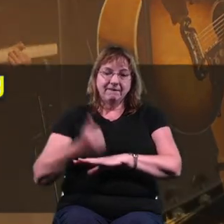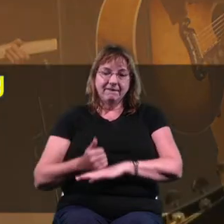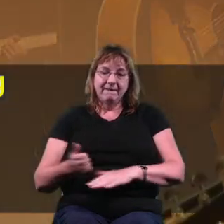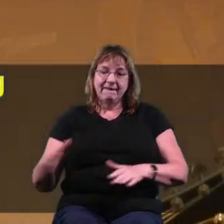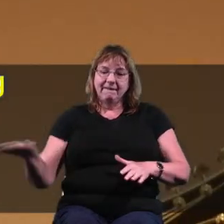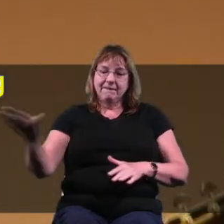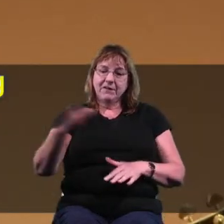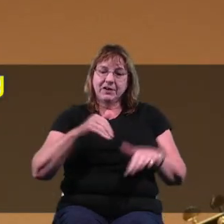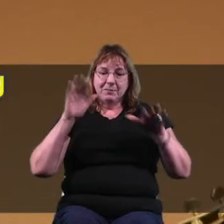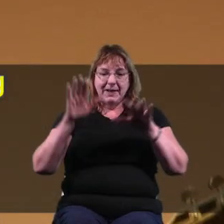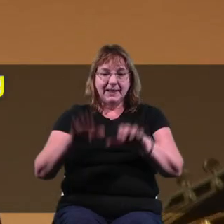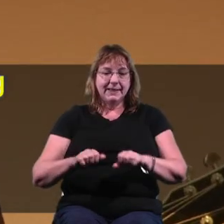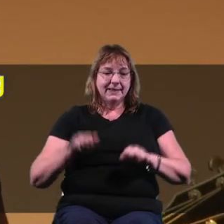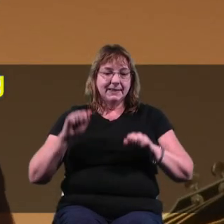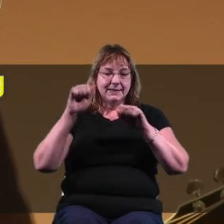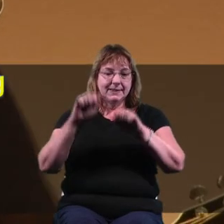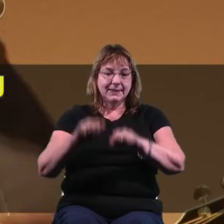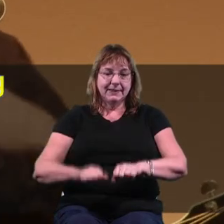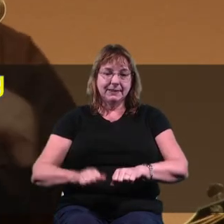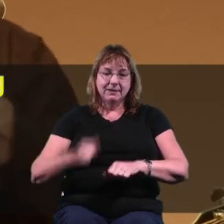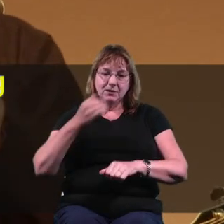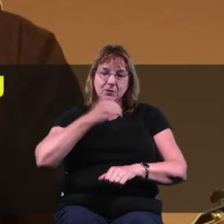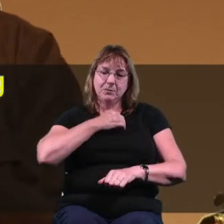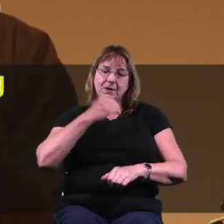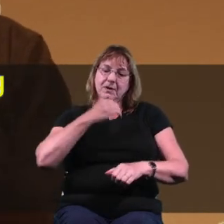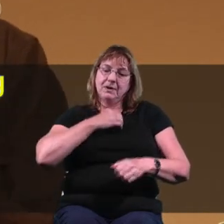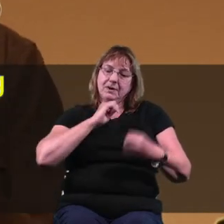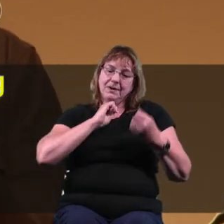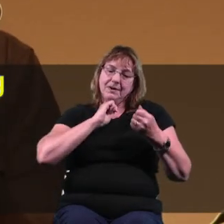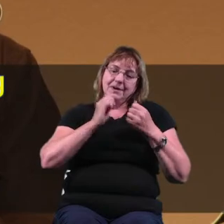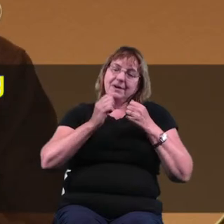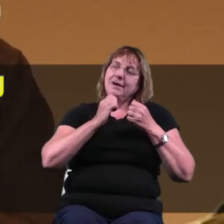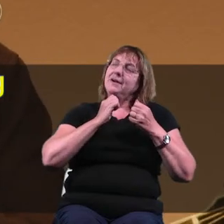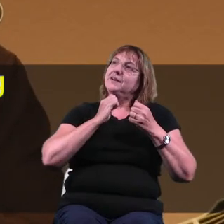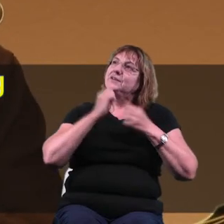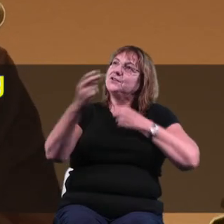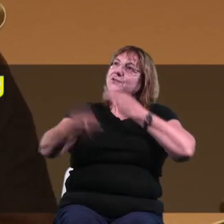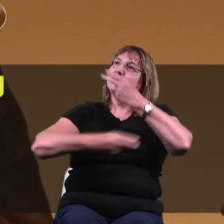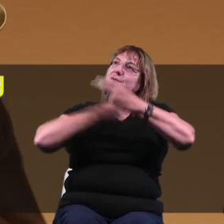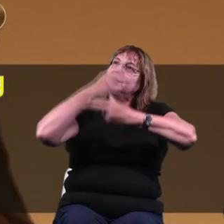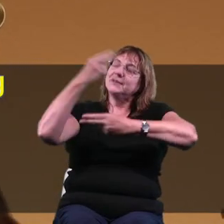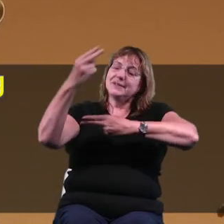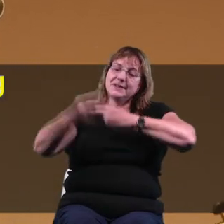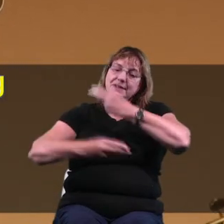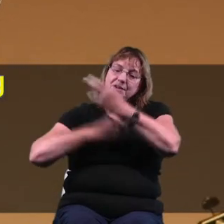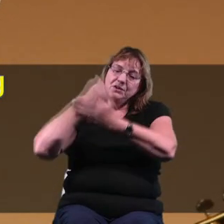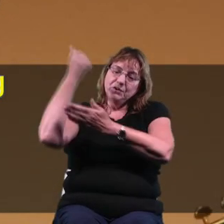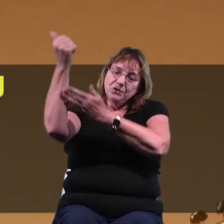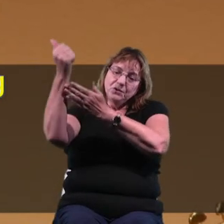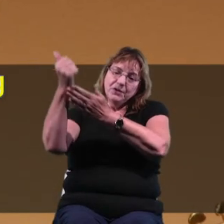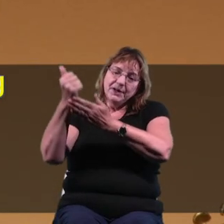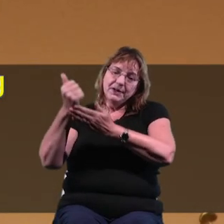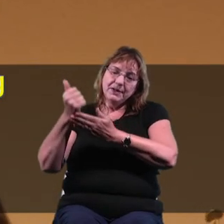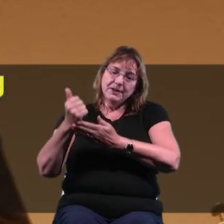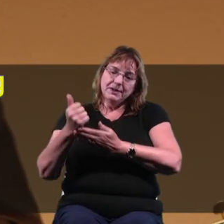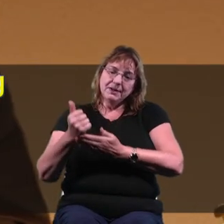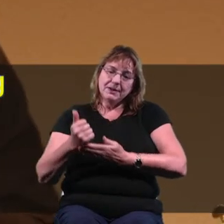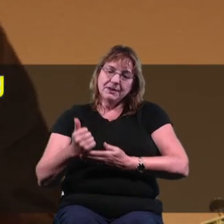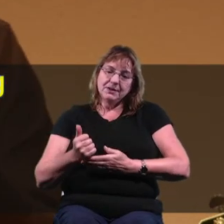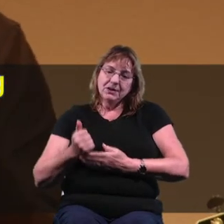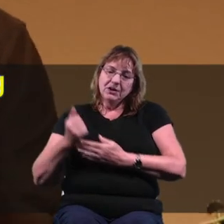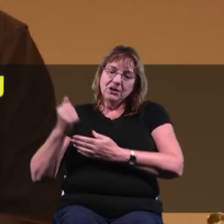Every blessing to my heart. To streams sing your